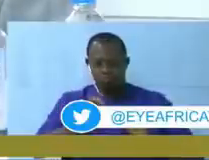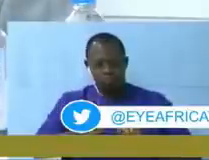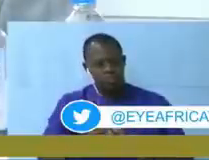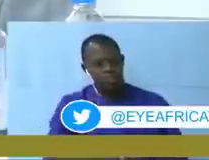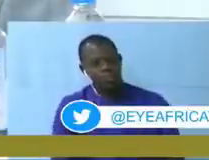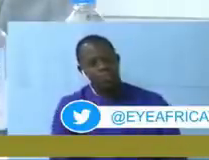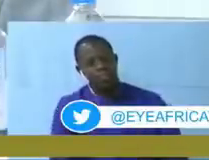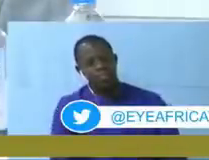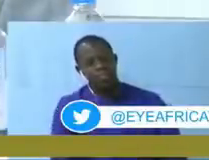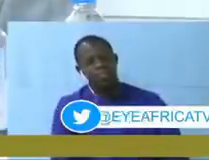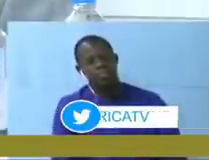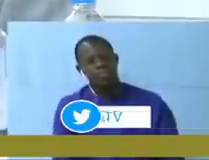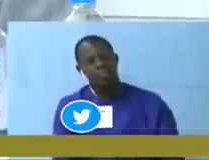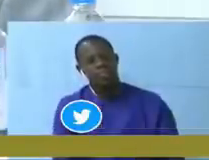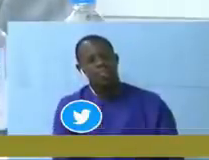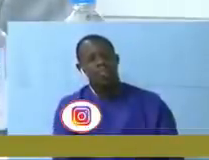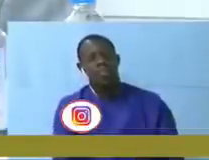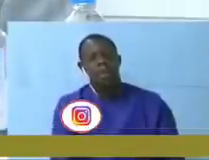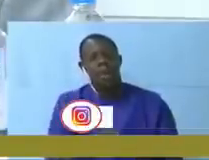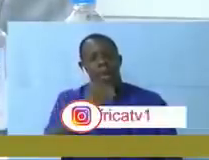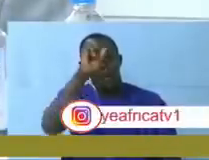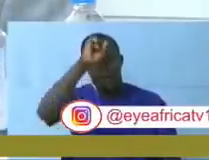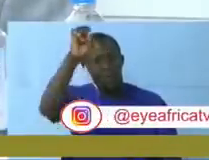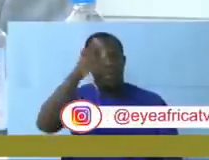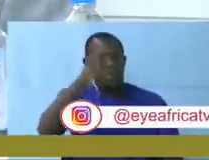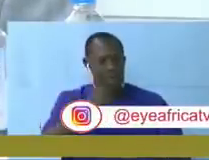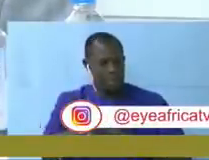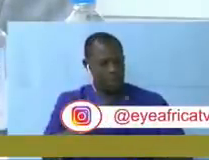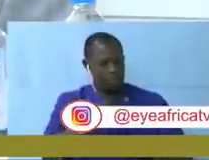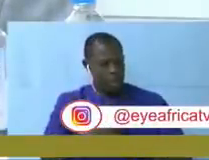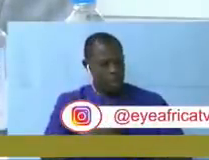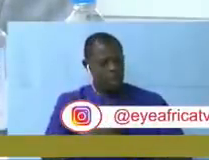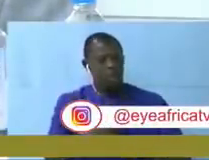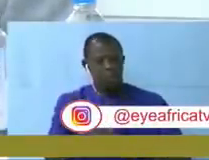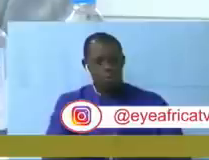nak négi député yi. The president of the Gambia on the